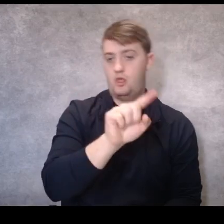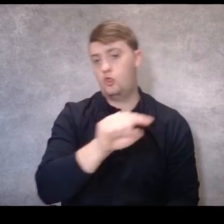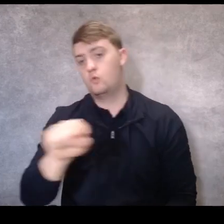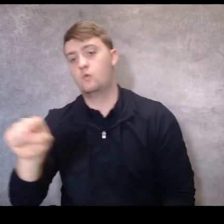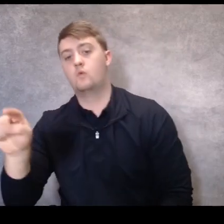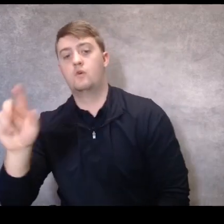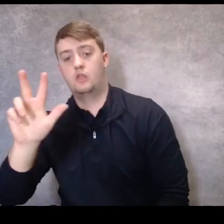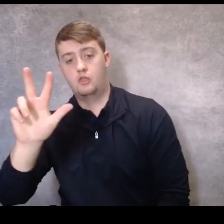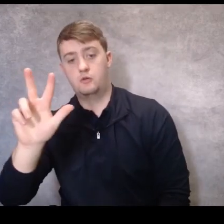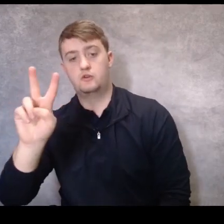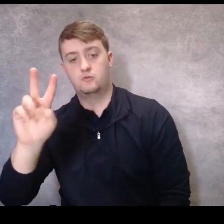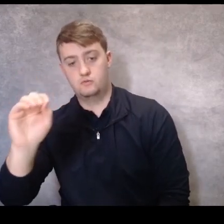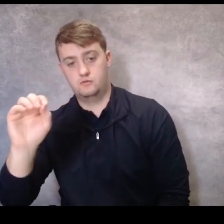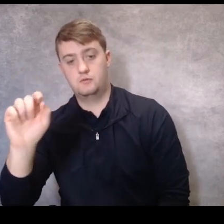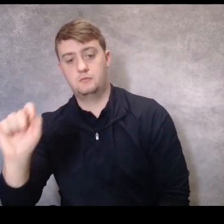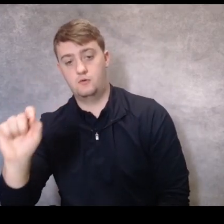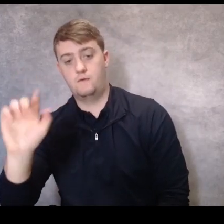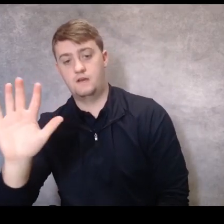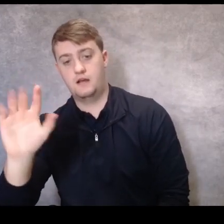320.5.2 through